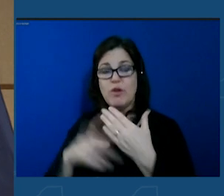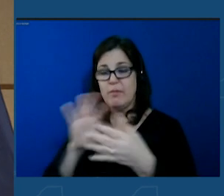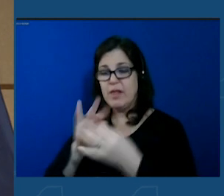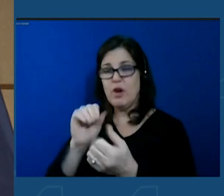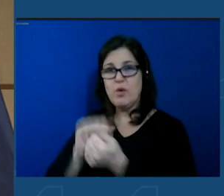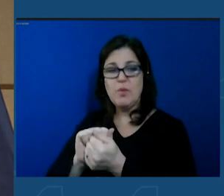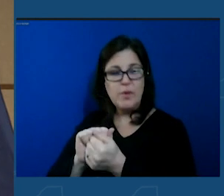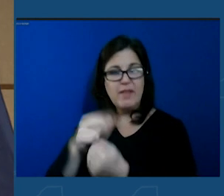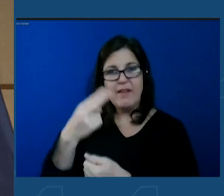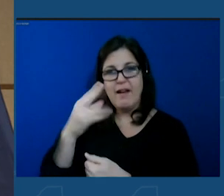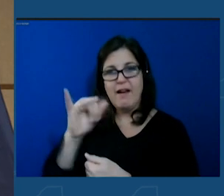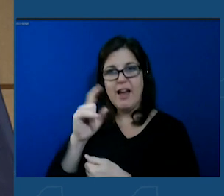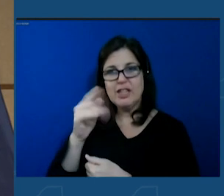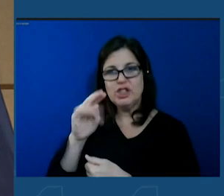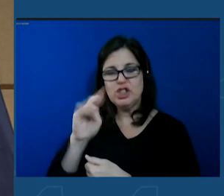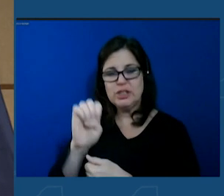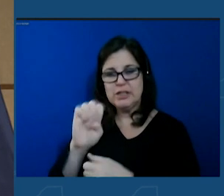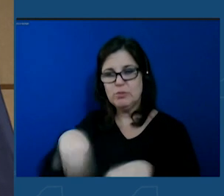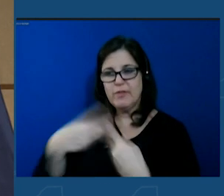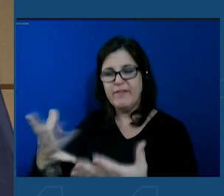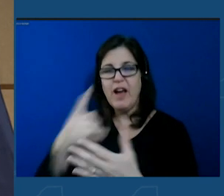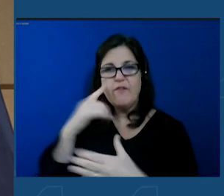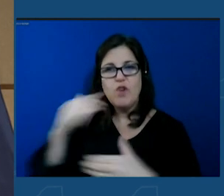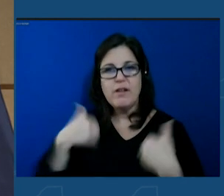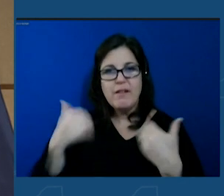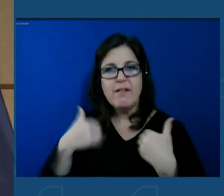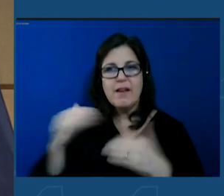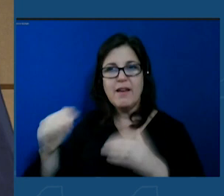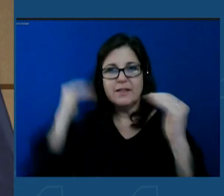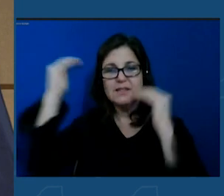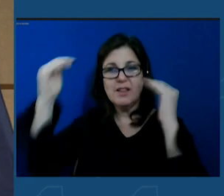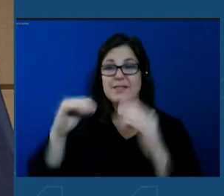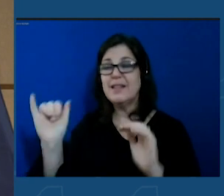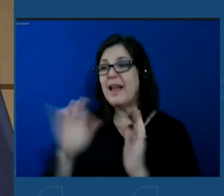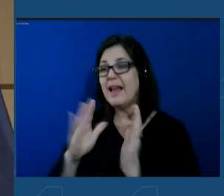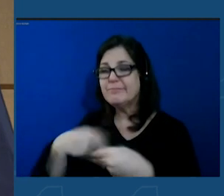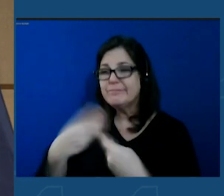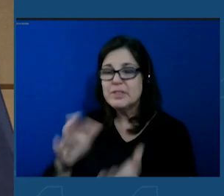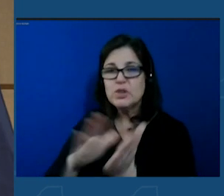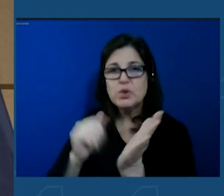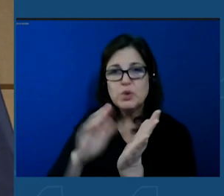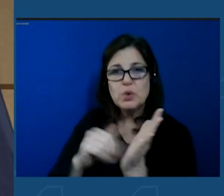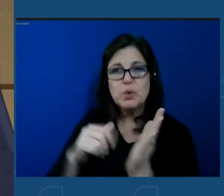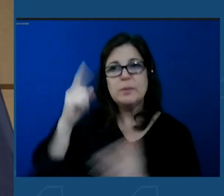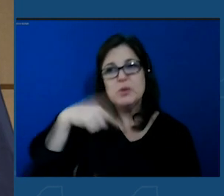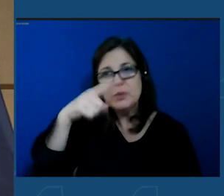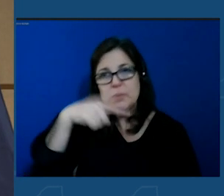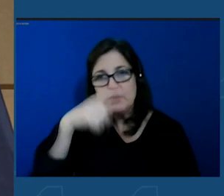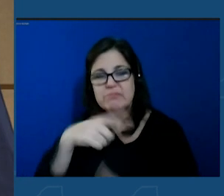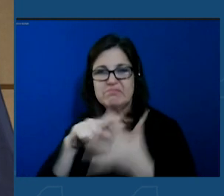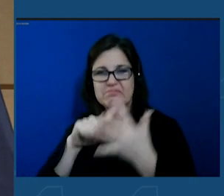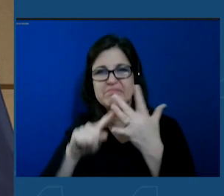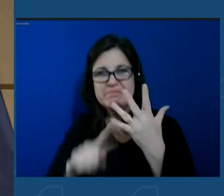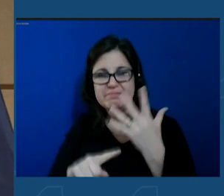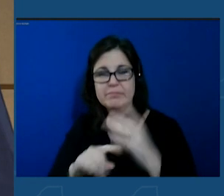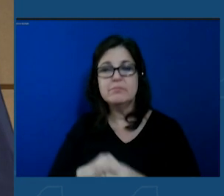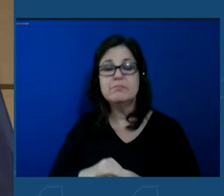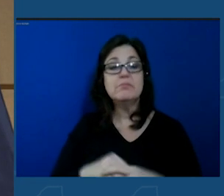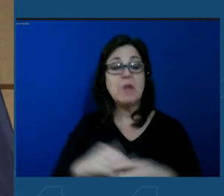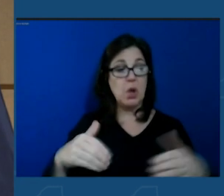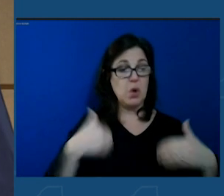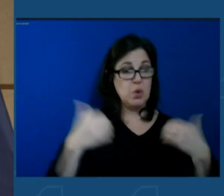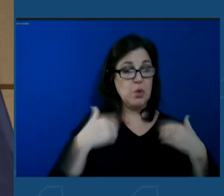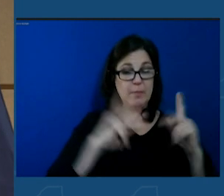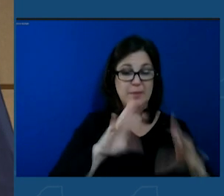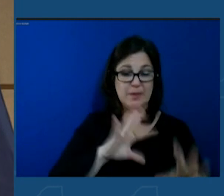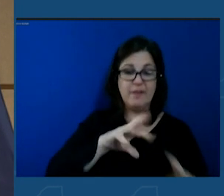toothpaste. Youth need to be encouraged to participate and get involved when it comes to giving back to the